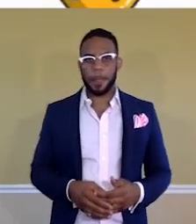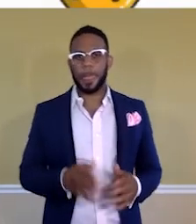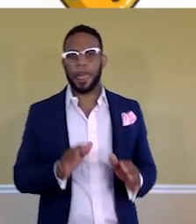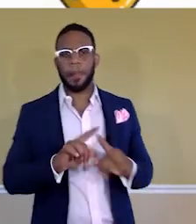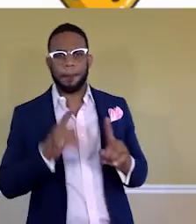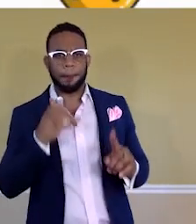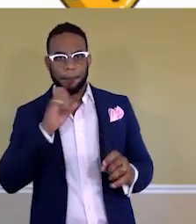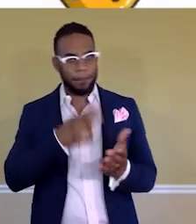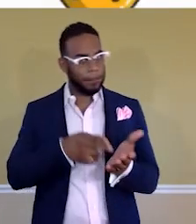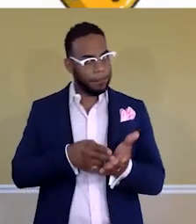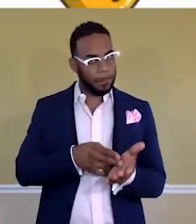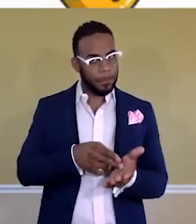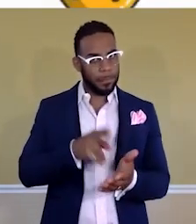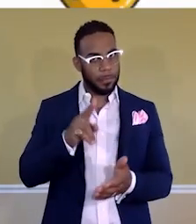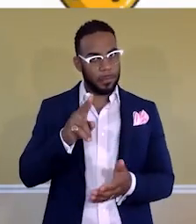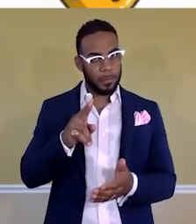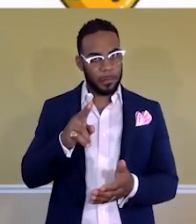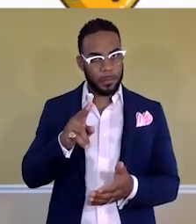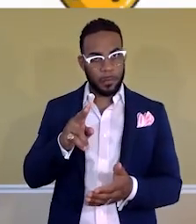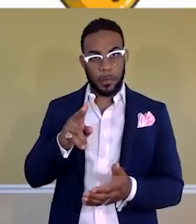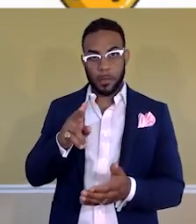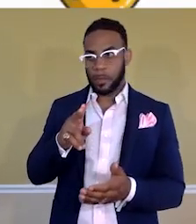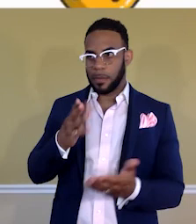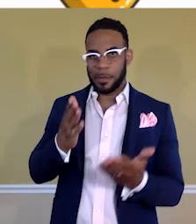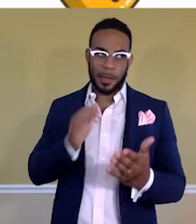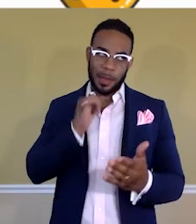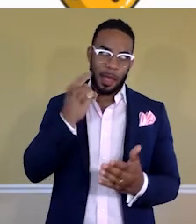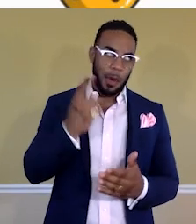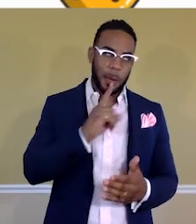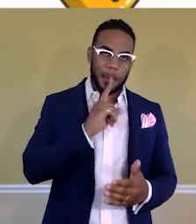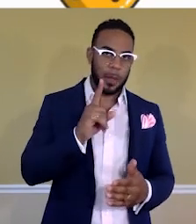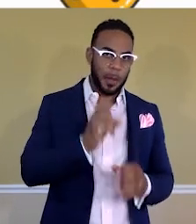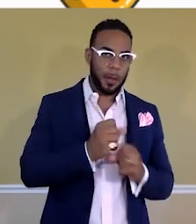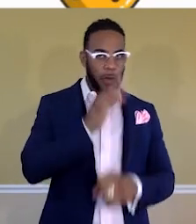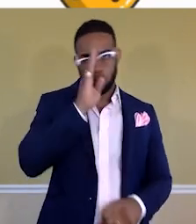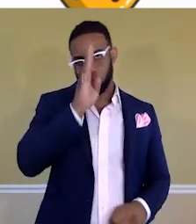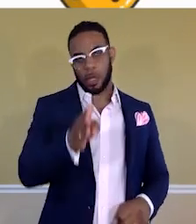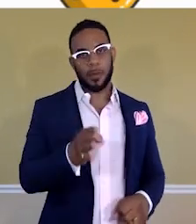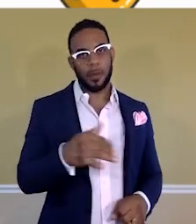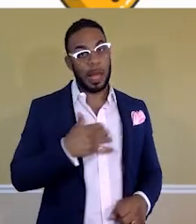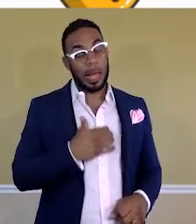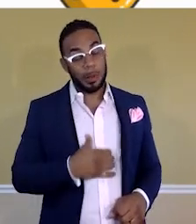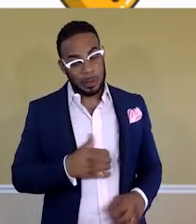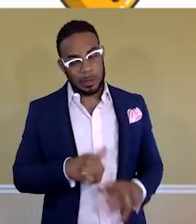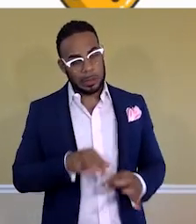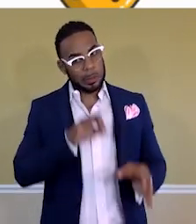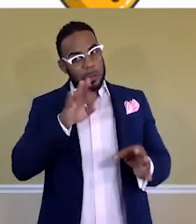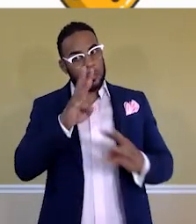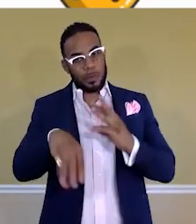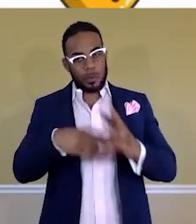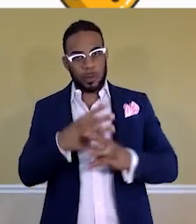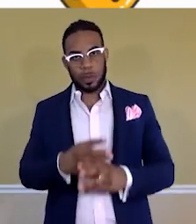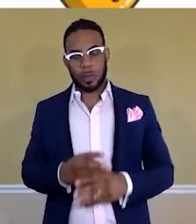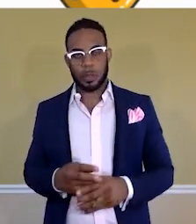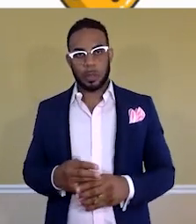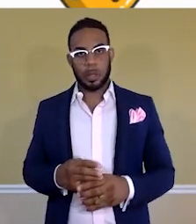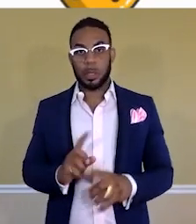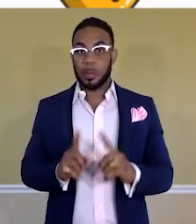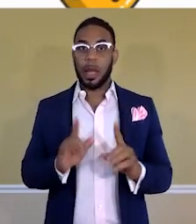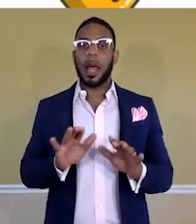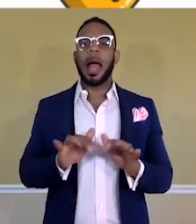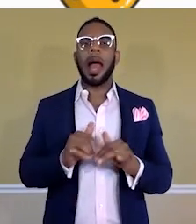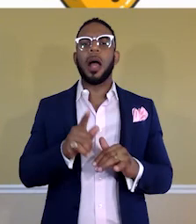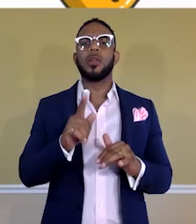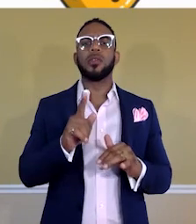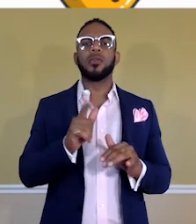However, I'm going to be honest too and say maybe this isn't going to always be the most straightforward. I wish in a perfect world. But how